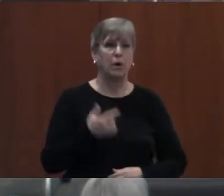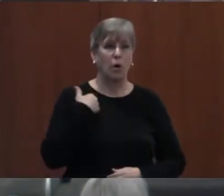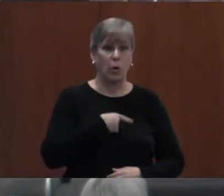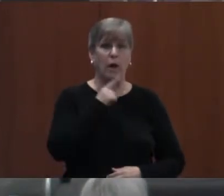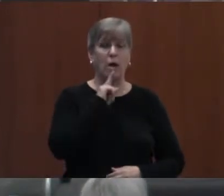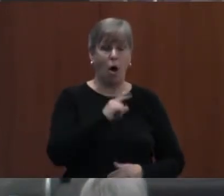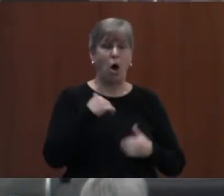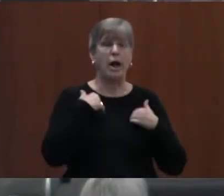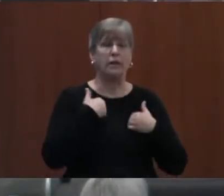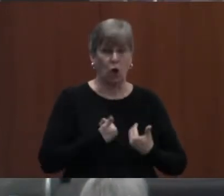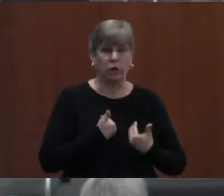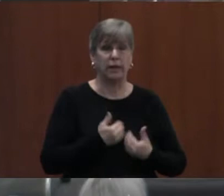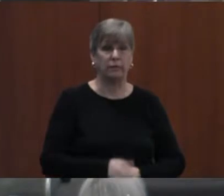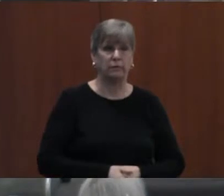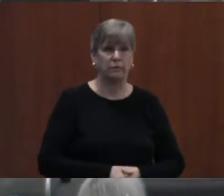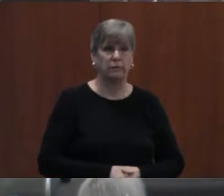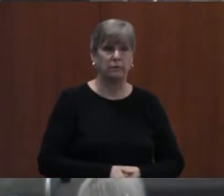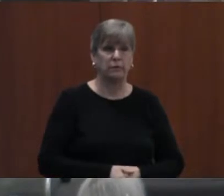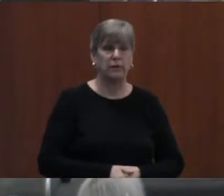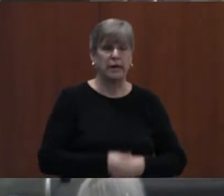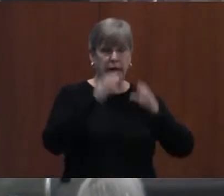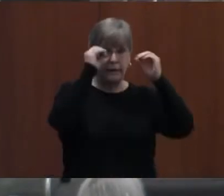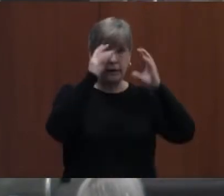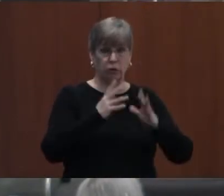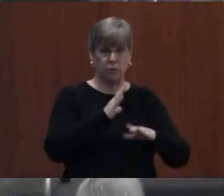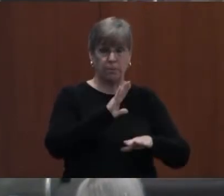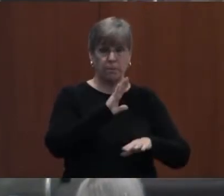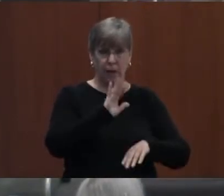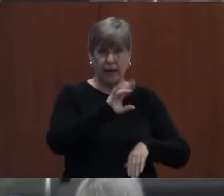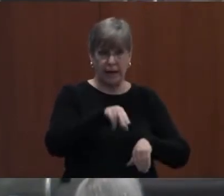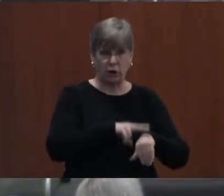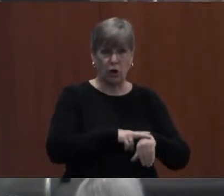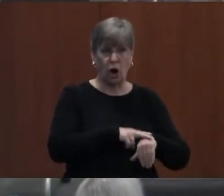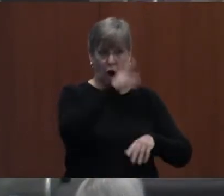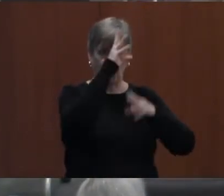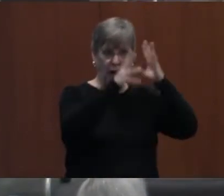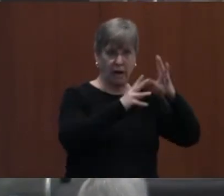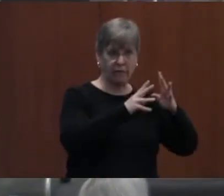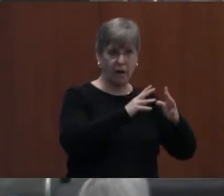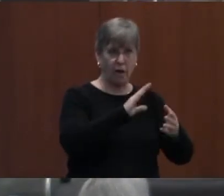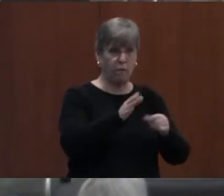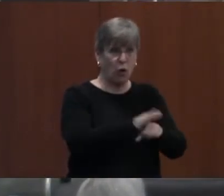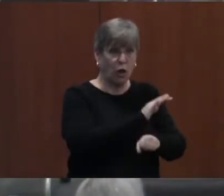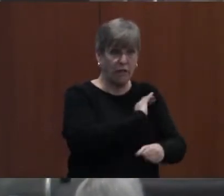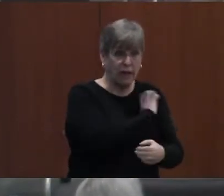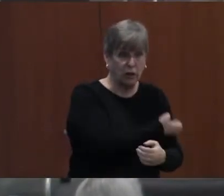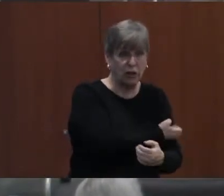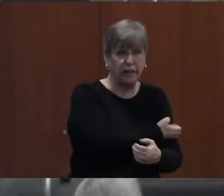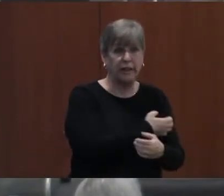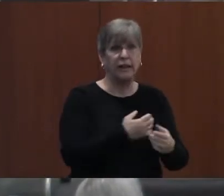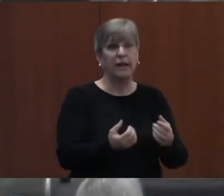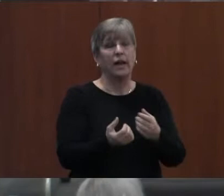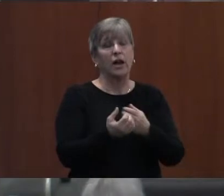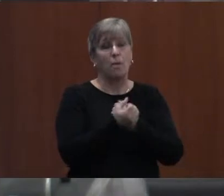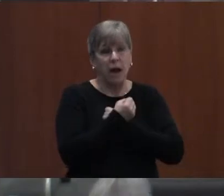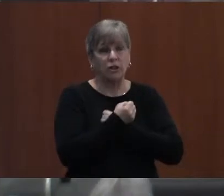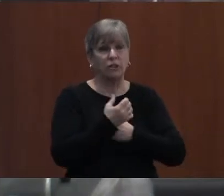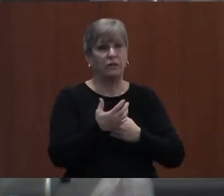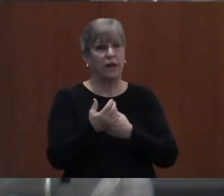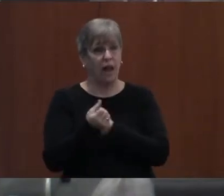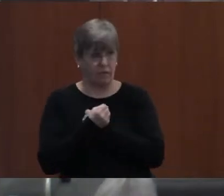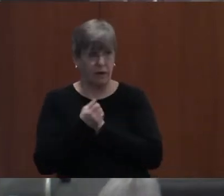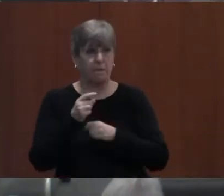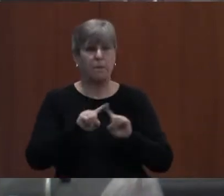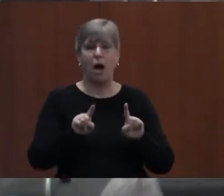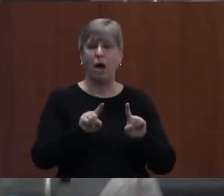are exhausted. Teachers, by nature, are creative, energetic, compassionate, and loving, but facing mounting